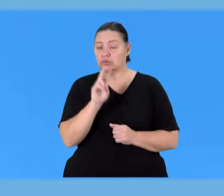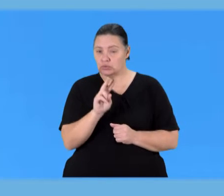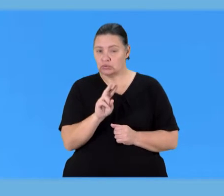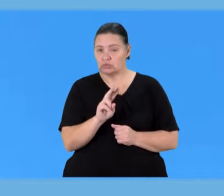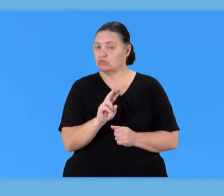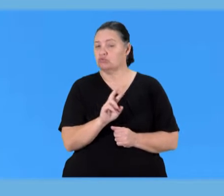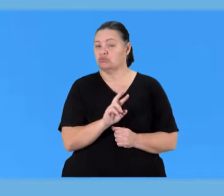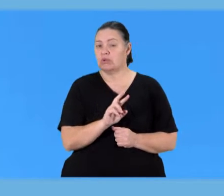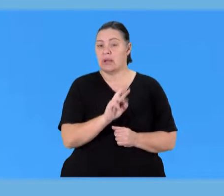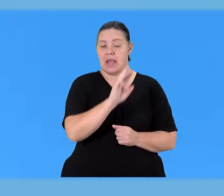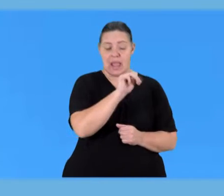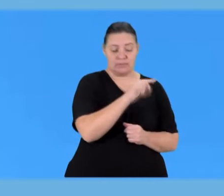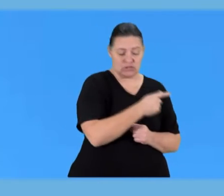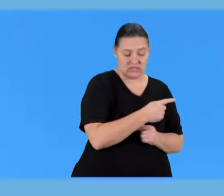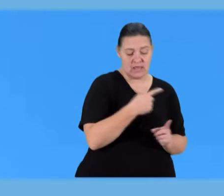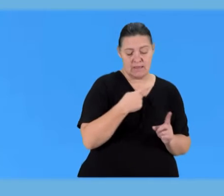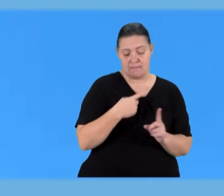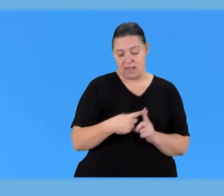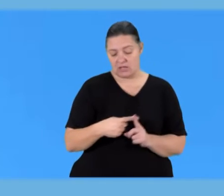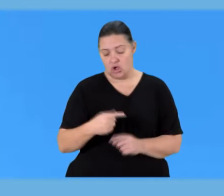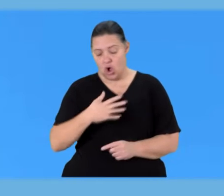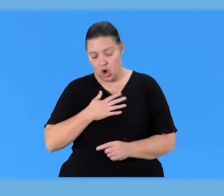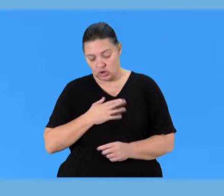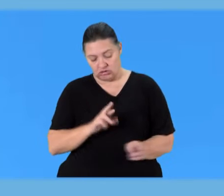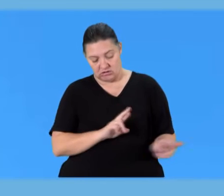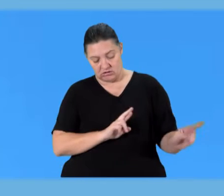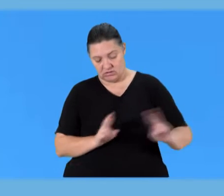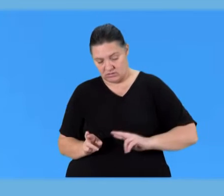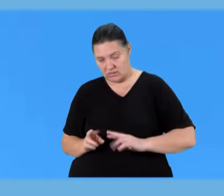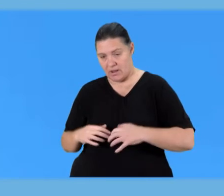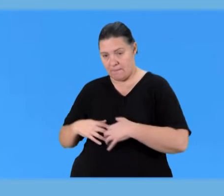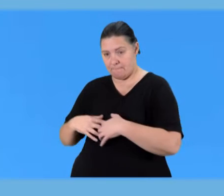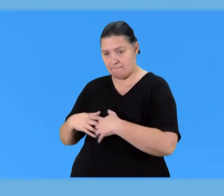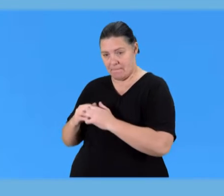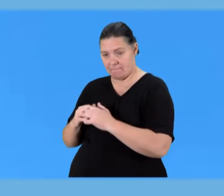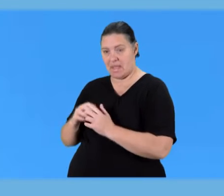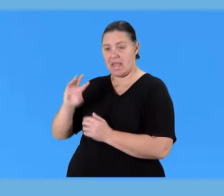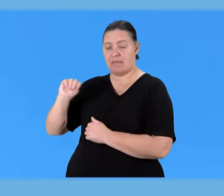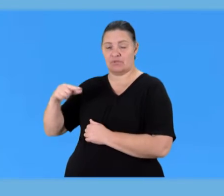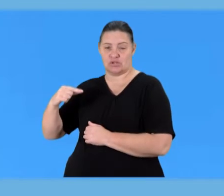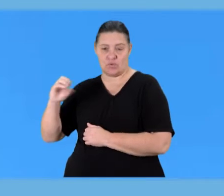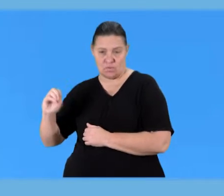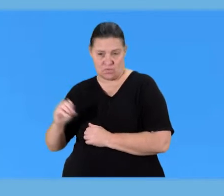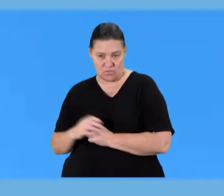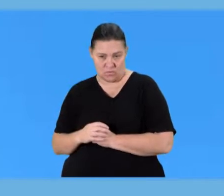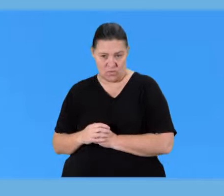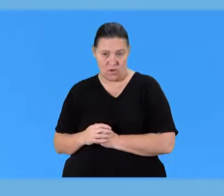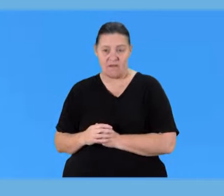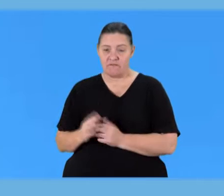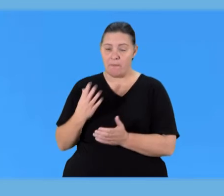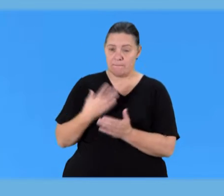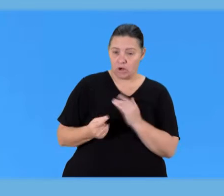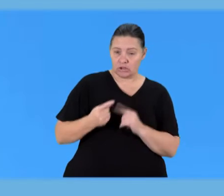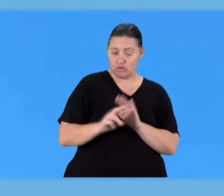when these two things are reacting, when the magnesium and the oxygen are reacting, remember we said they are going to form the magnesium oxide. So